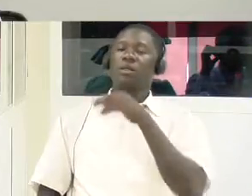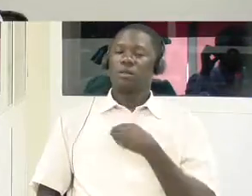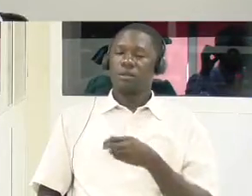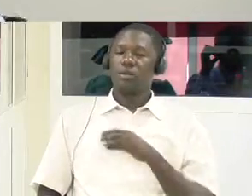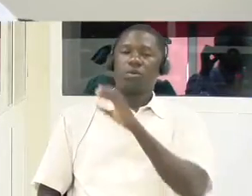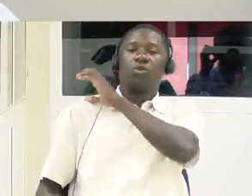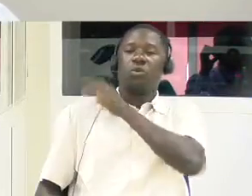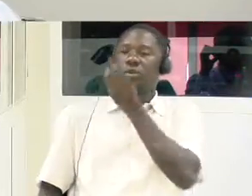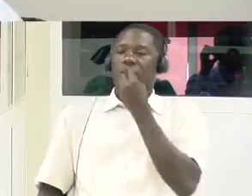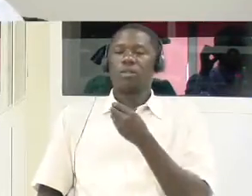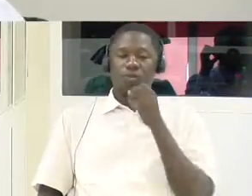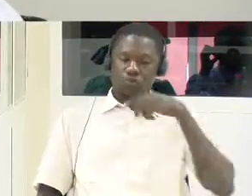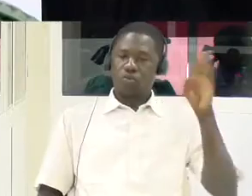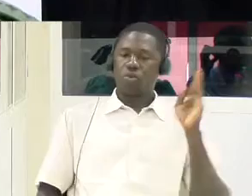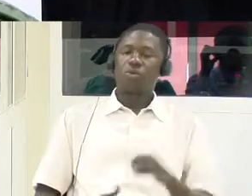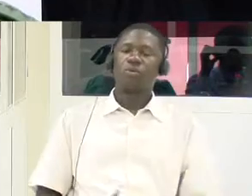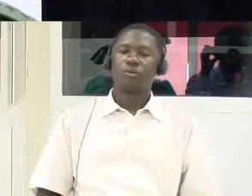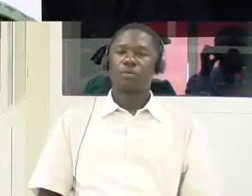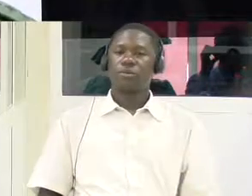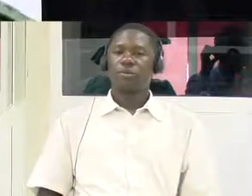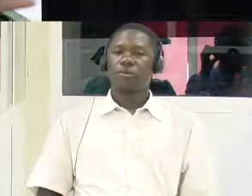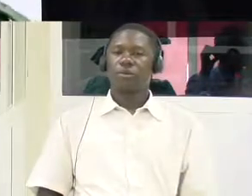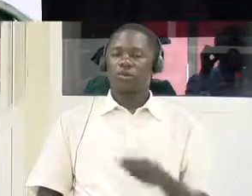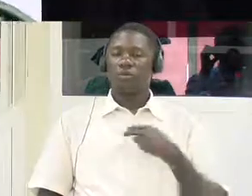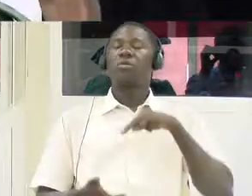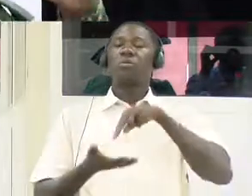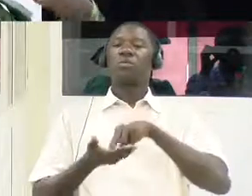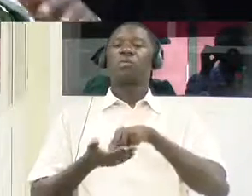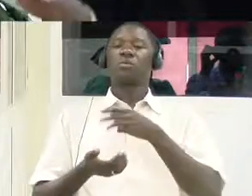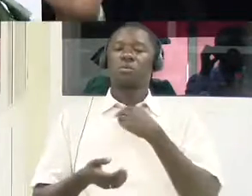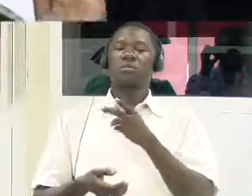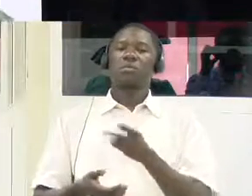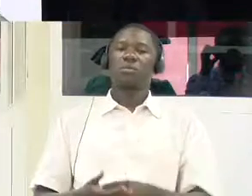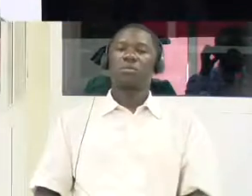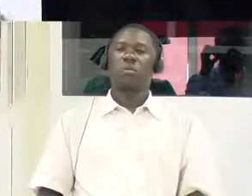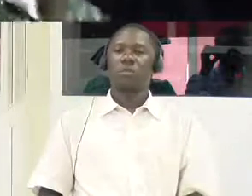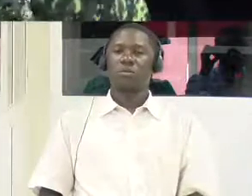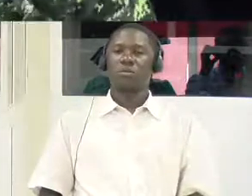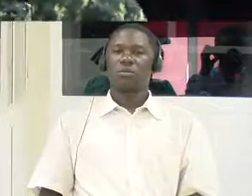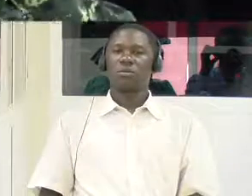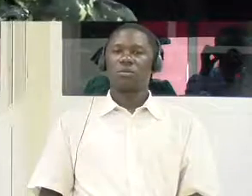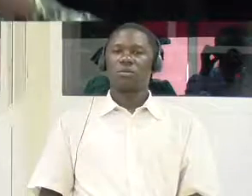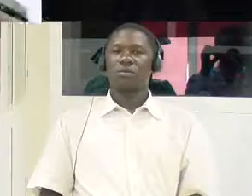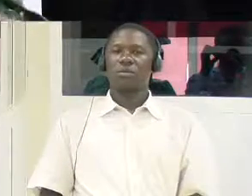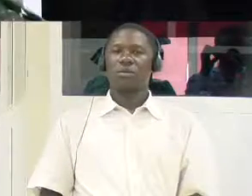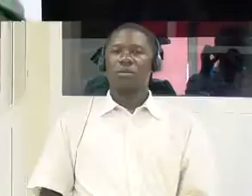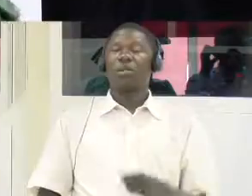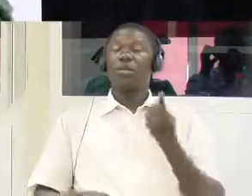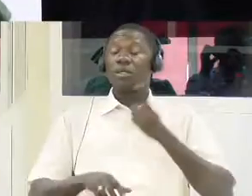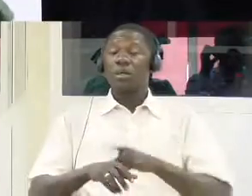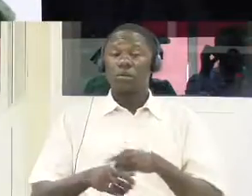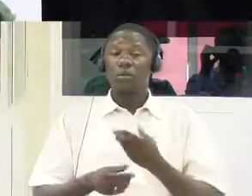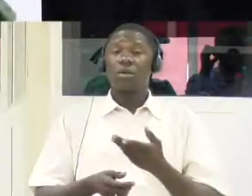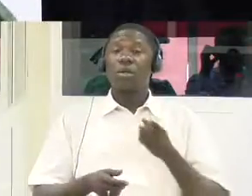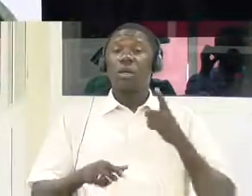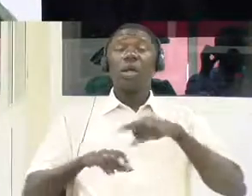I said, okay. So I just got up like that. That time, everybody, wherever you are going, you are carrying your helmet, your weapon,